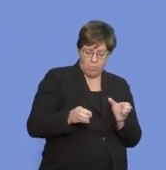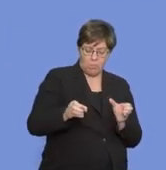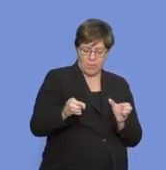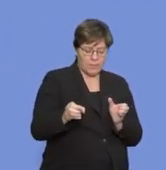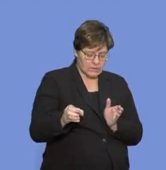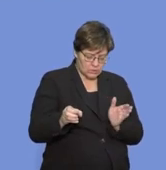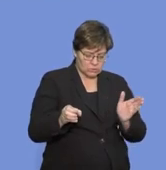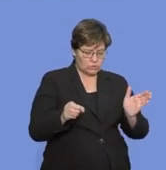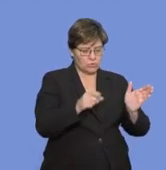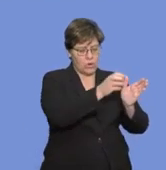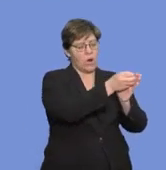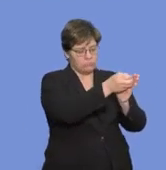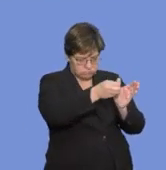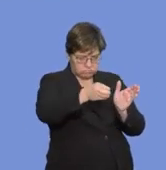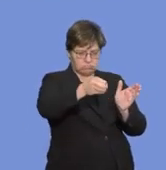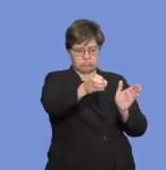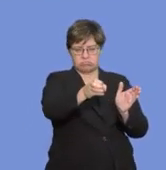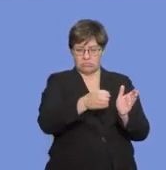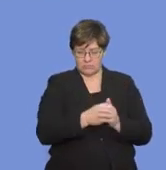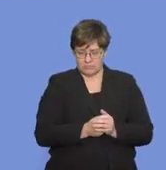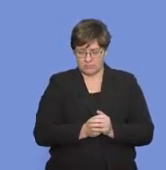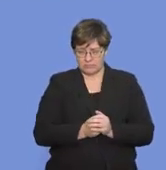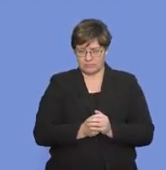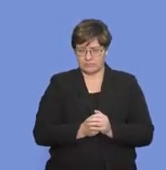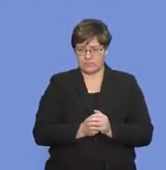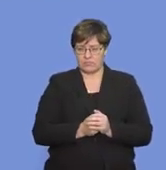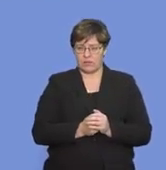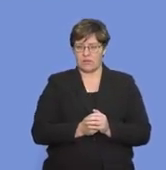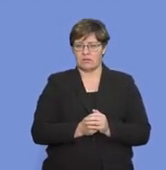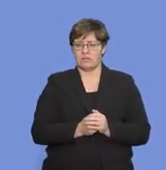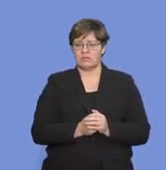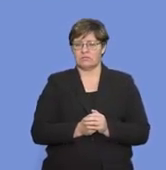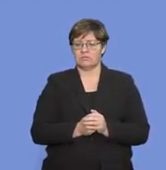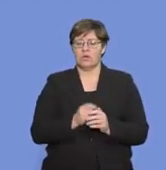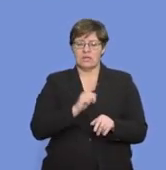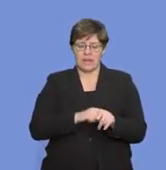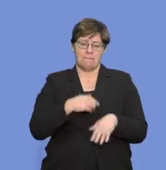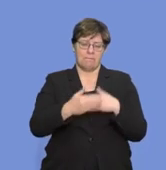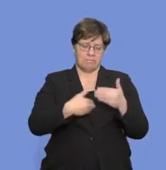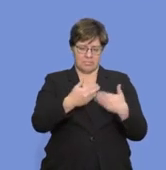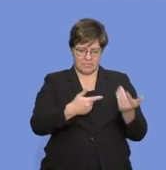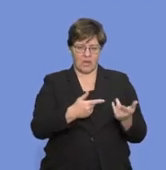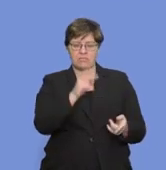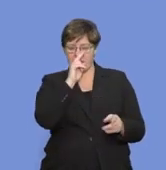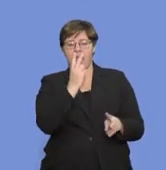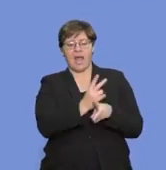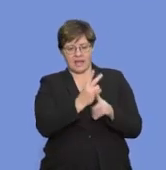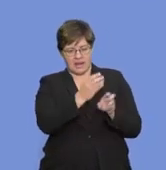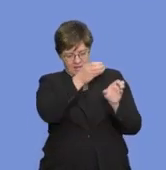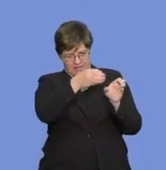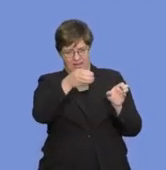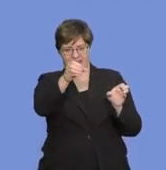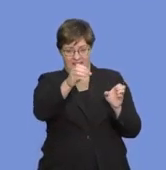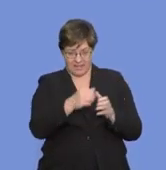off the main branch. And then time goes on some more, and then we